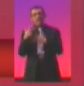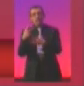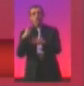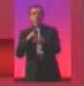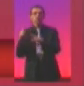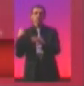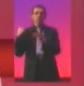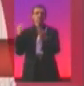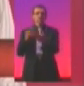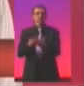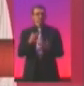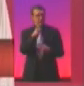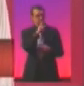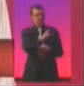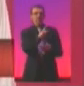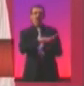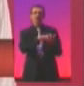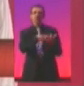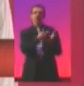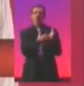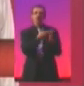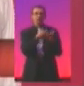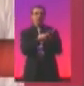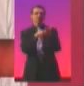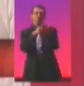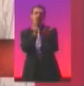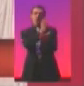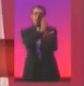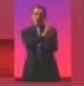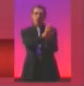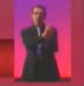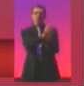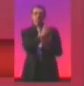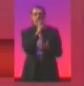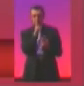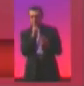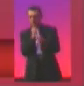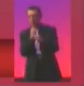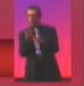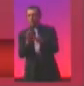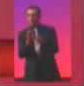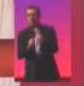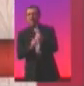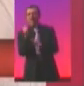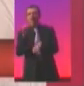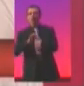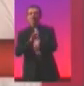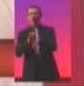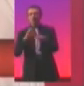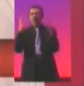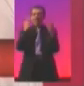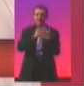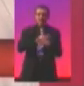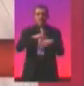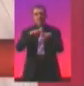the 2-hour cancer referral guarantee, the guarantee you can see your GP out of hours in the evening